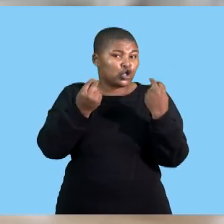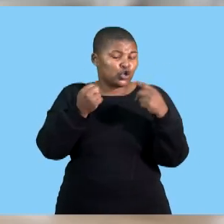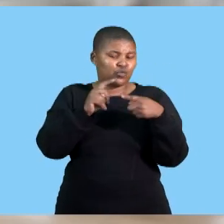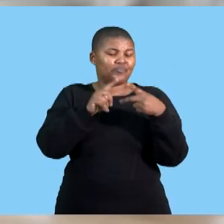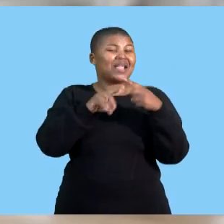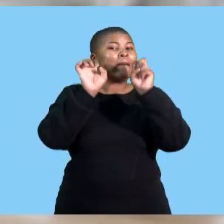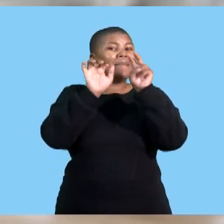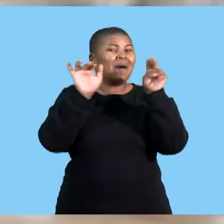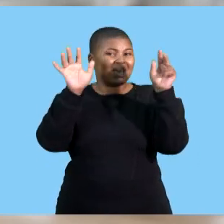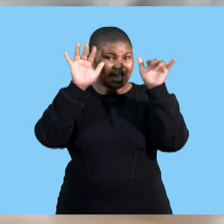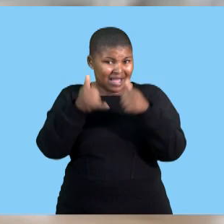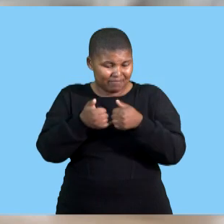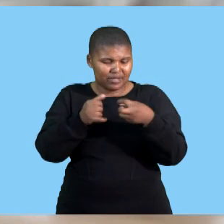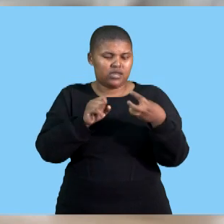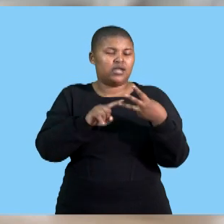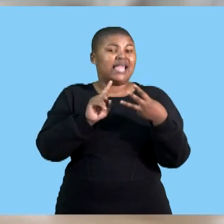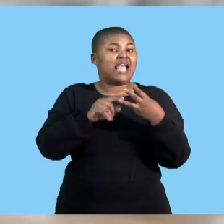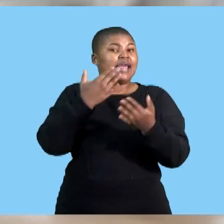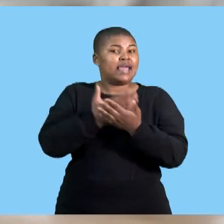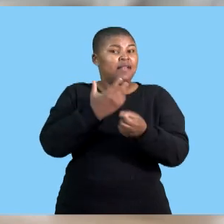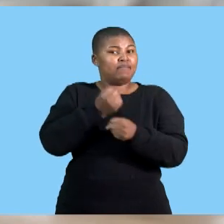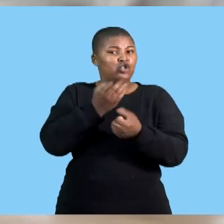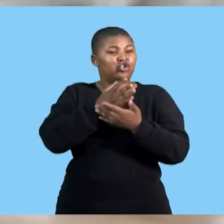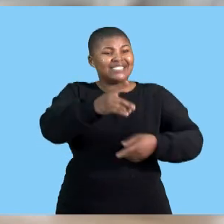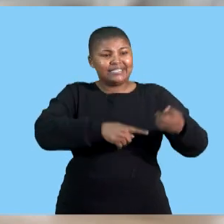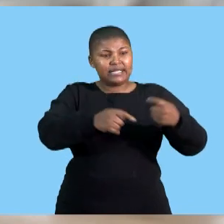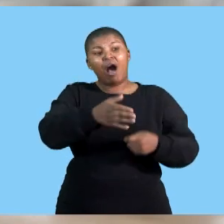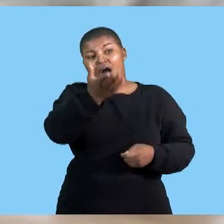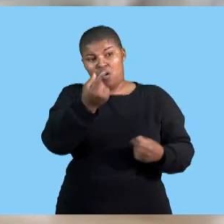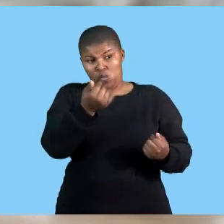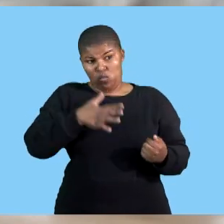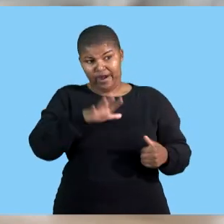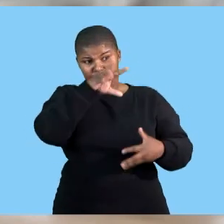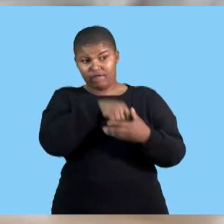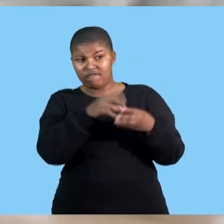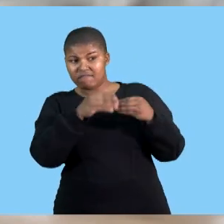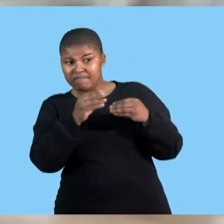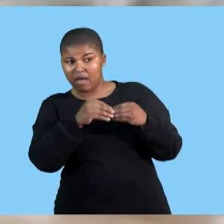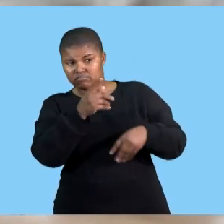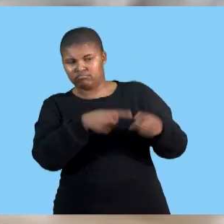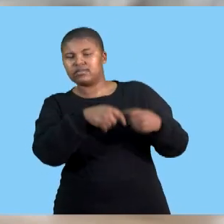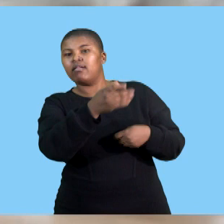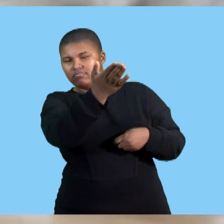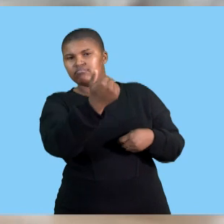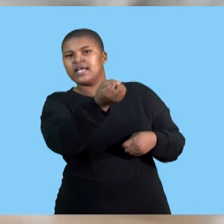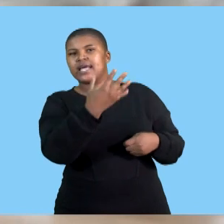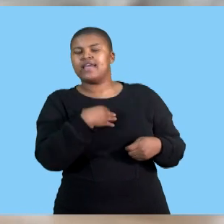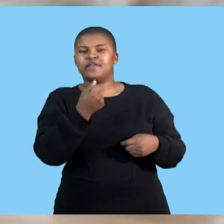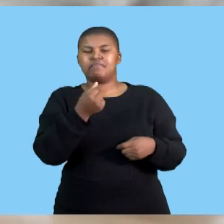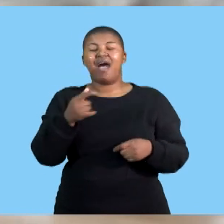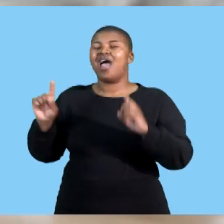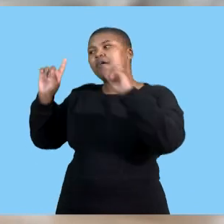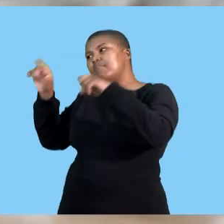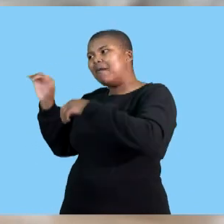shares in order for you to raise the capital that you need. That's another source of funding. Instead of going to the bank, instead of angel funding, instead